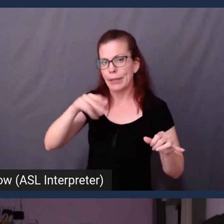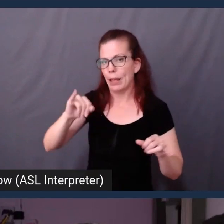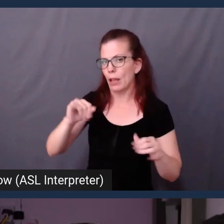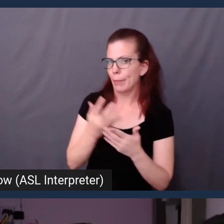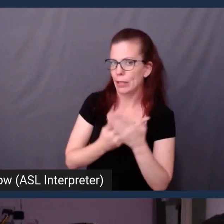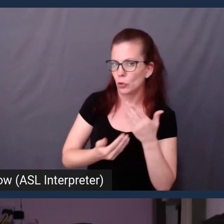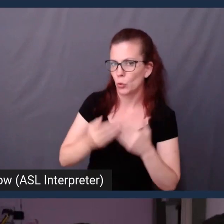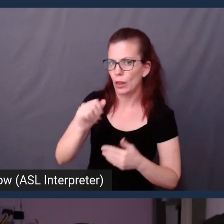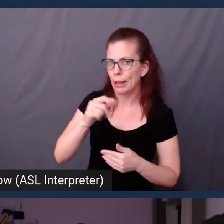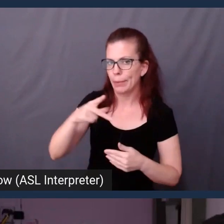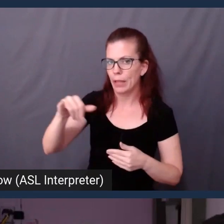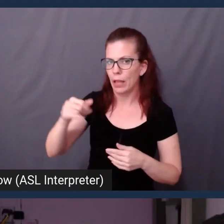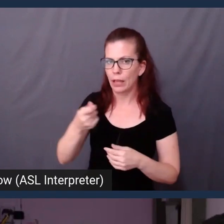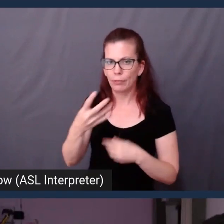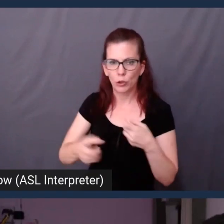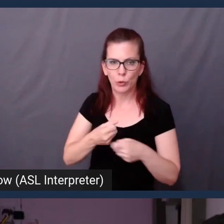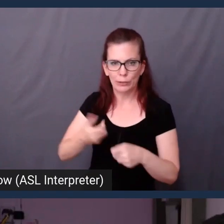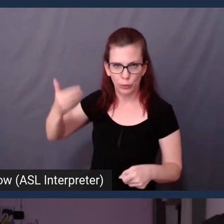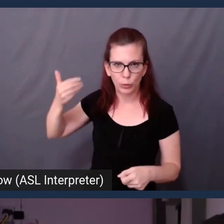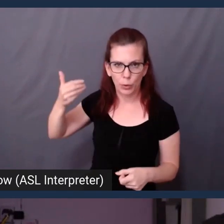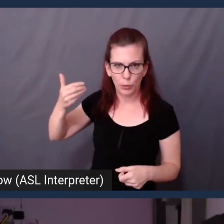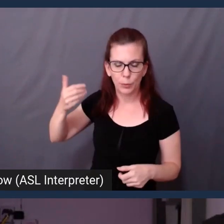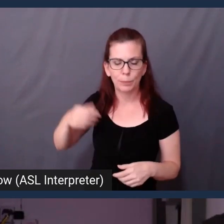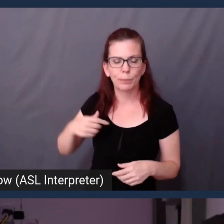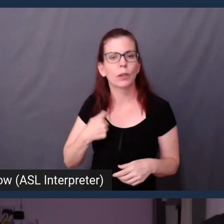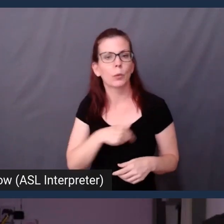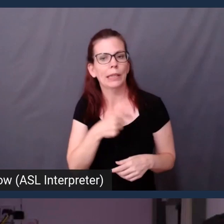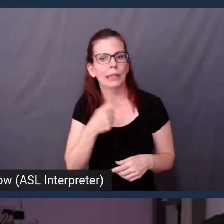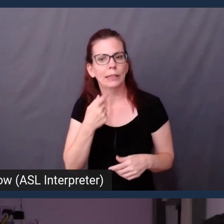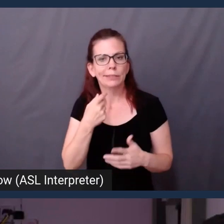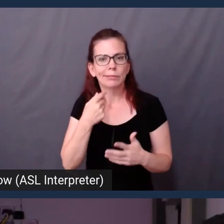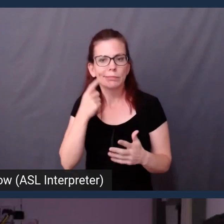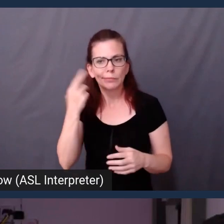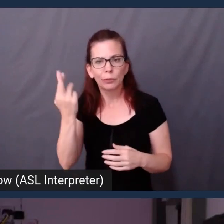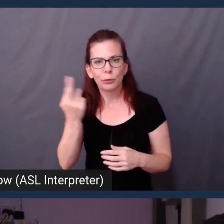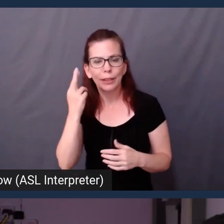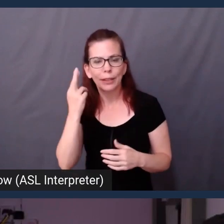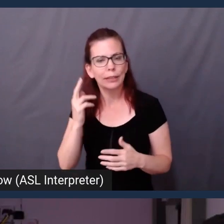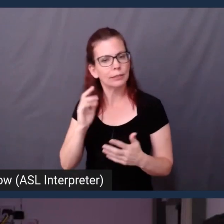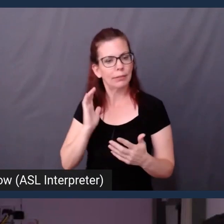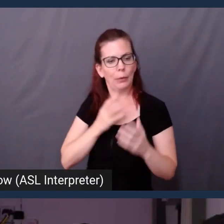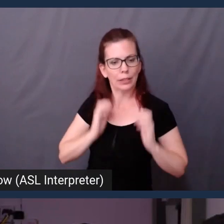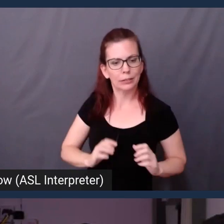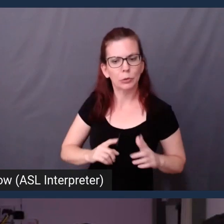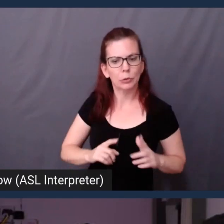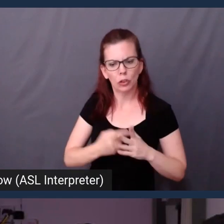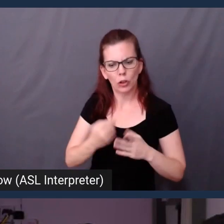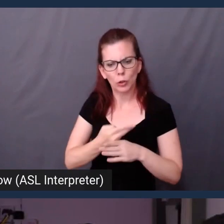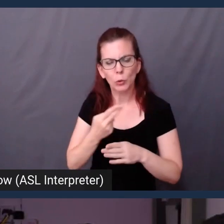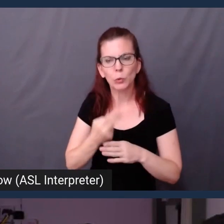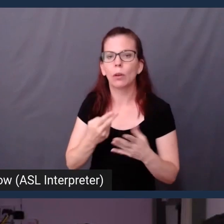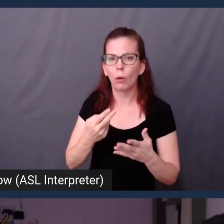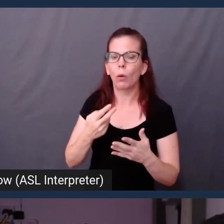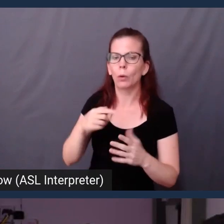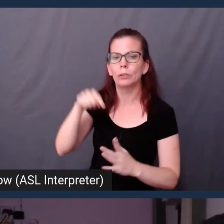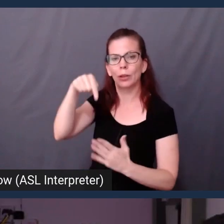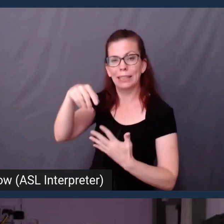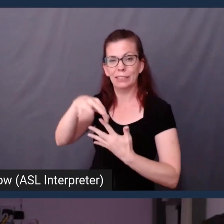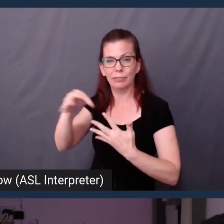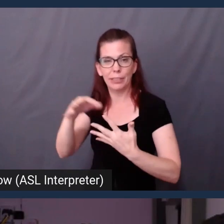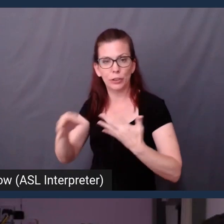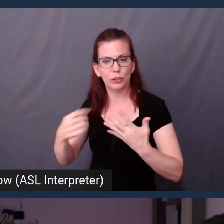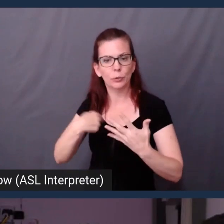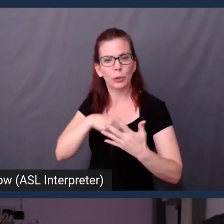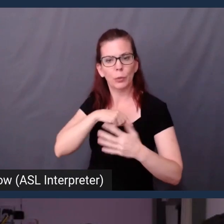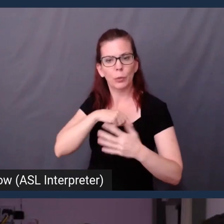couple of years ago at this stage. And we just found some of our customers start to use it. So with this feature, we really like to kind of bring this value